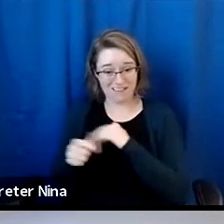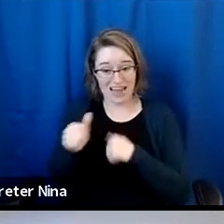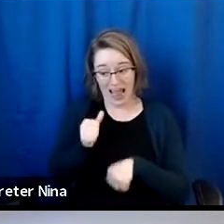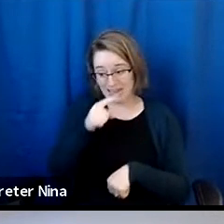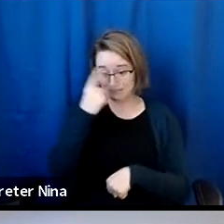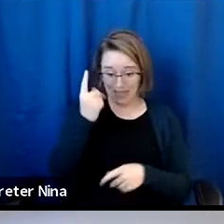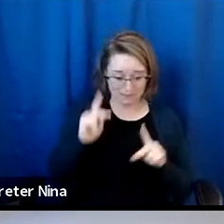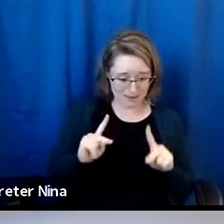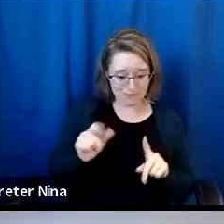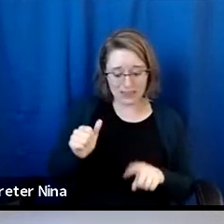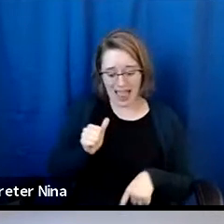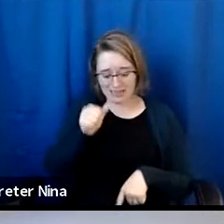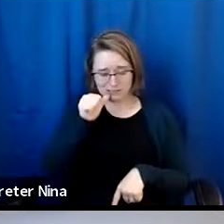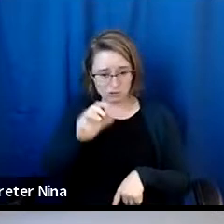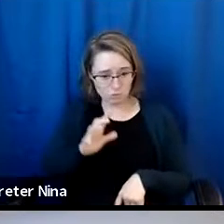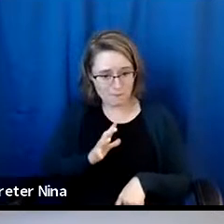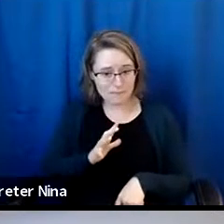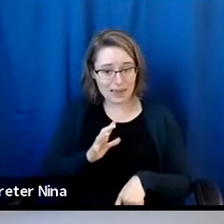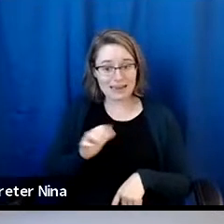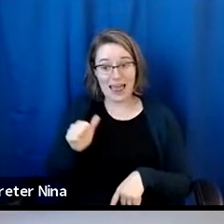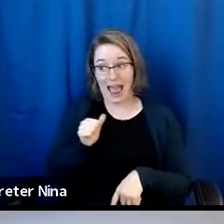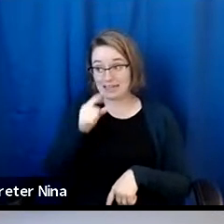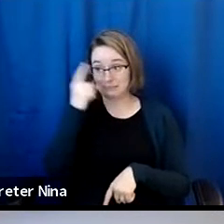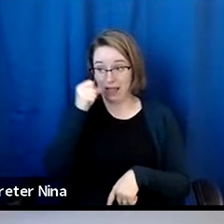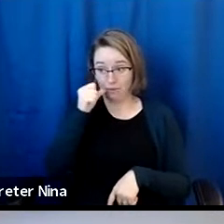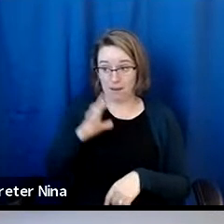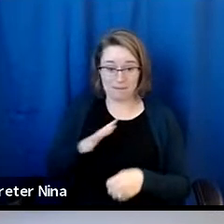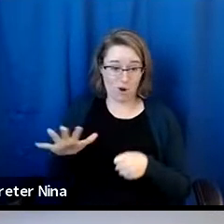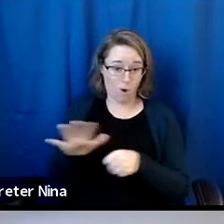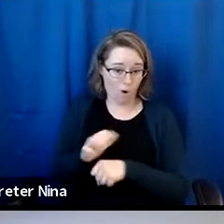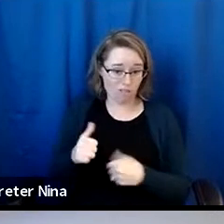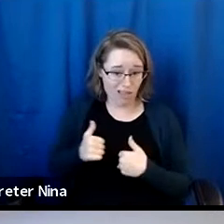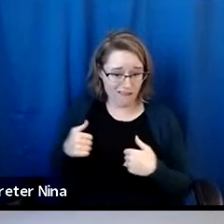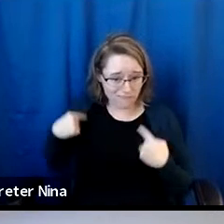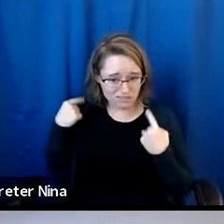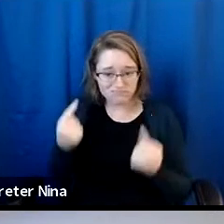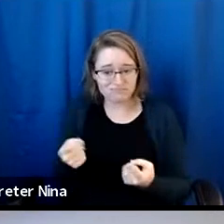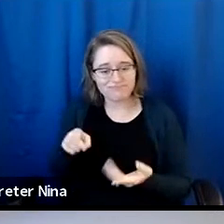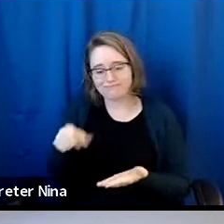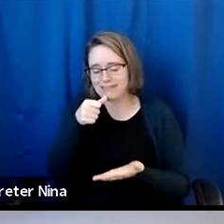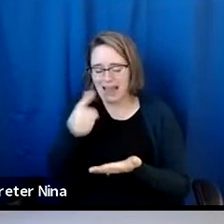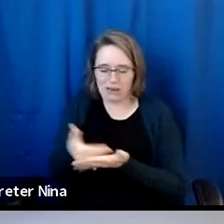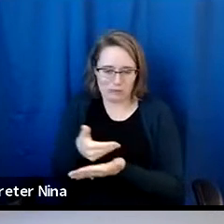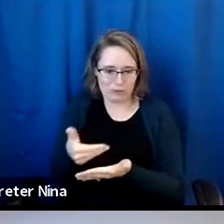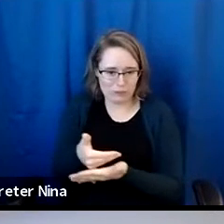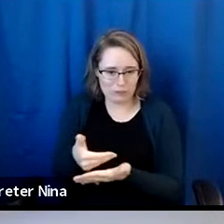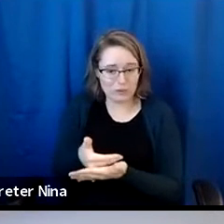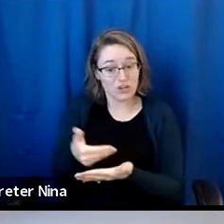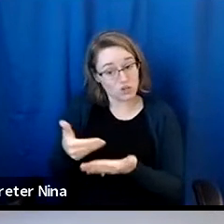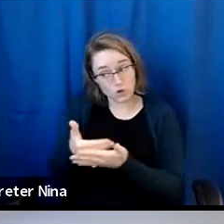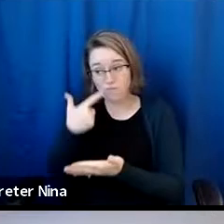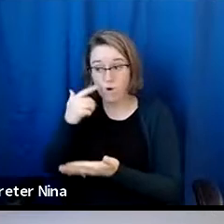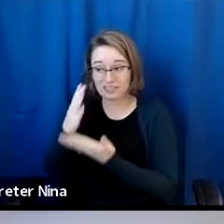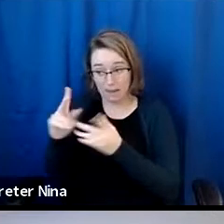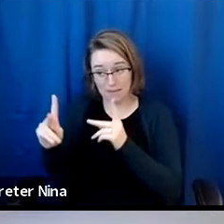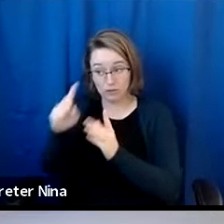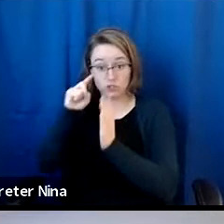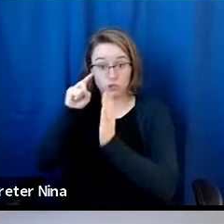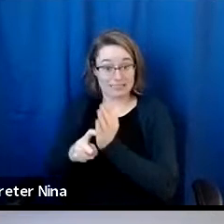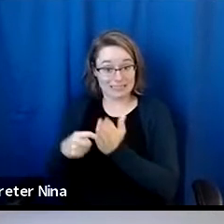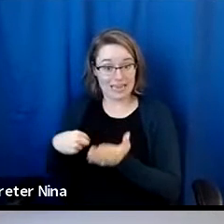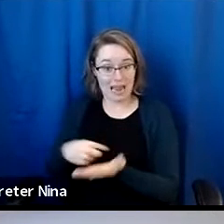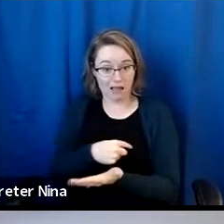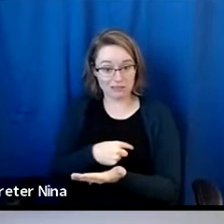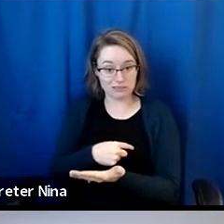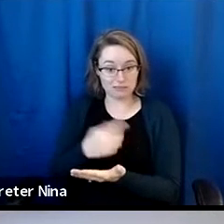as women, as Black women, our whole lives. And so this is not new. I think it's new for some people to now see us all